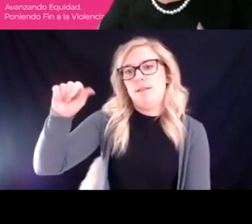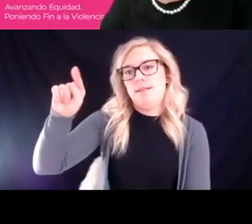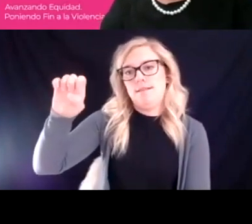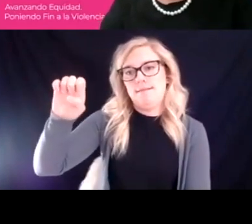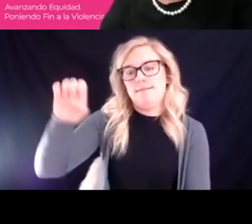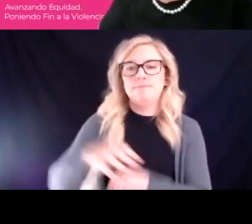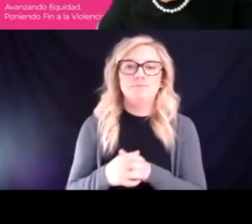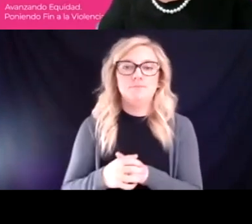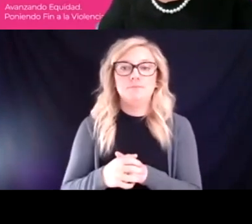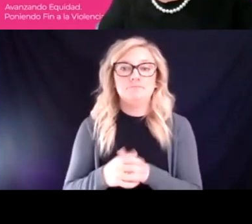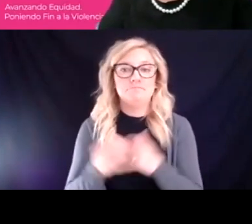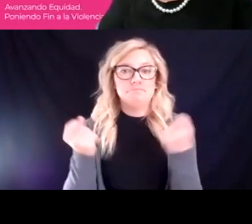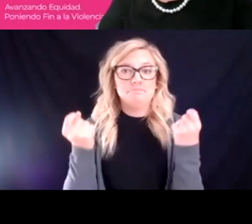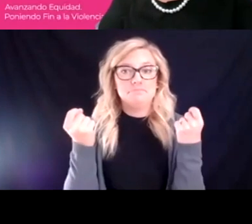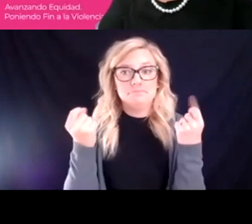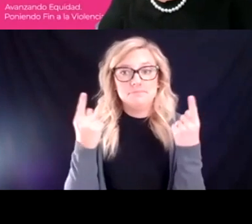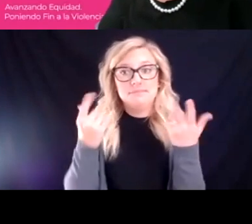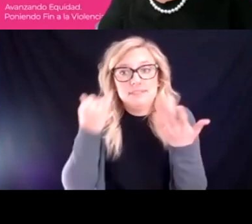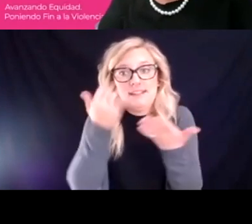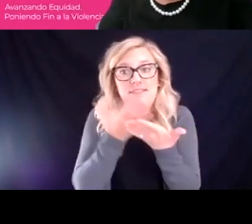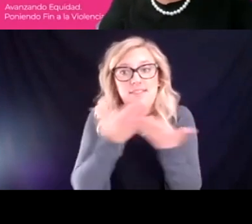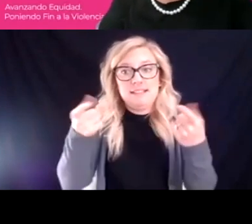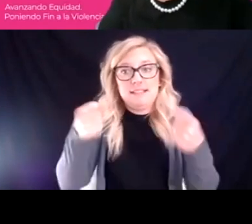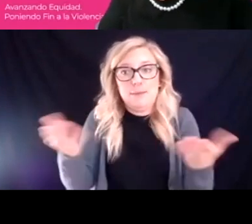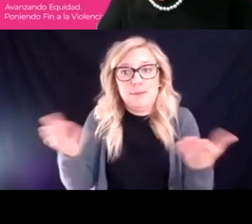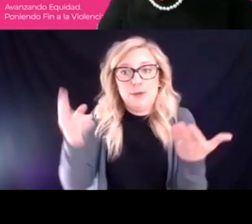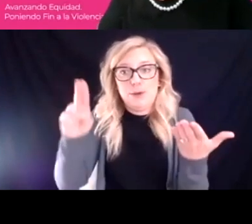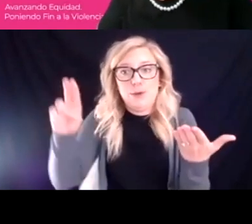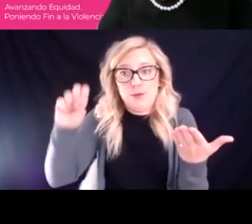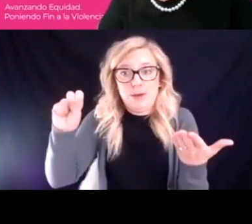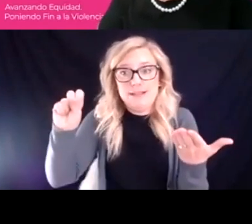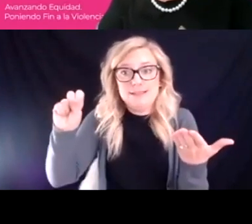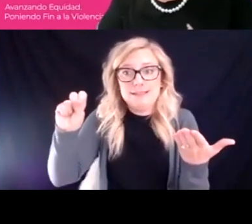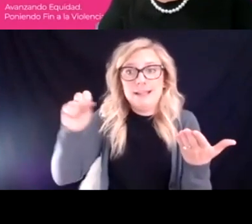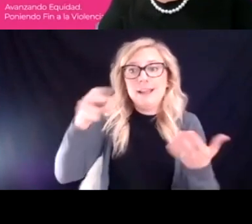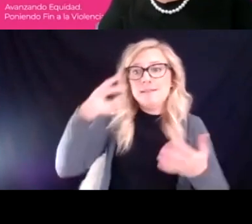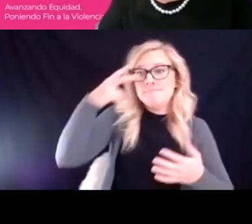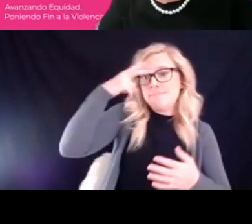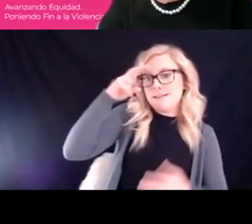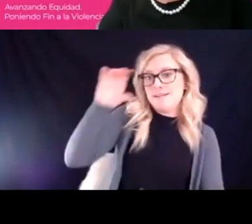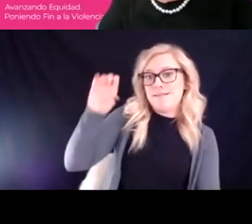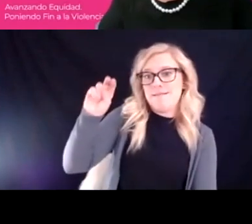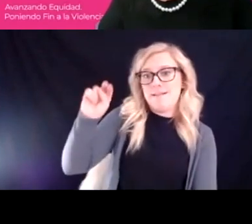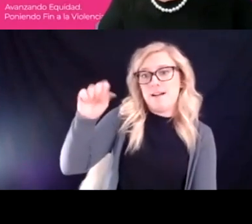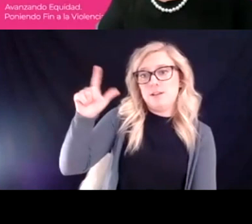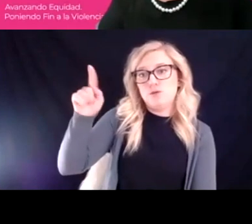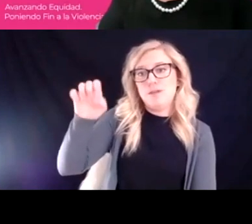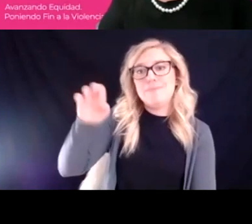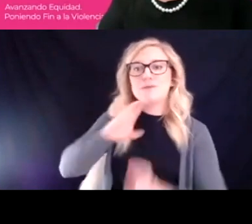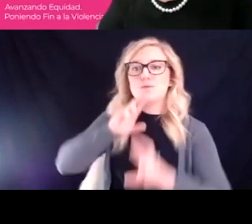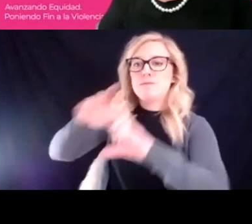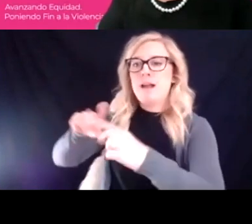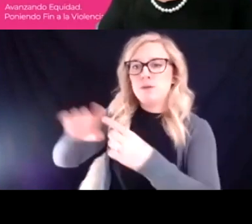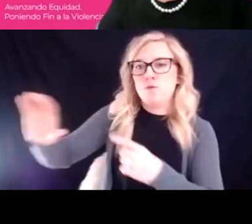Because obviously, when things happen in the United States, they have to respond to their citizens' needs. And oftentimes,